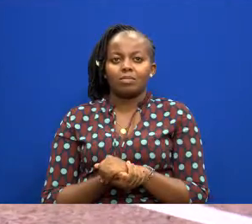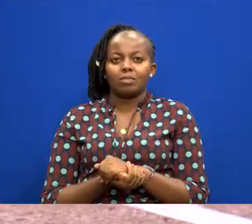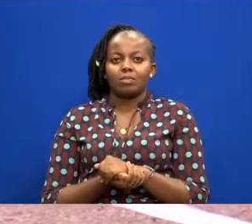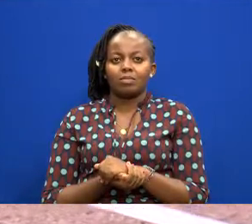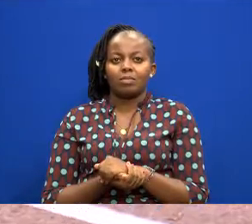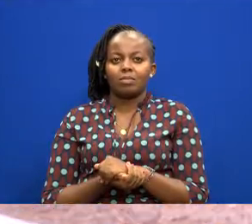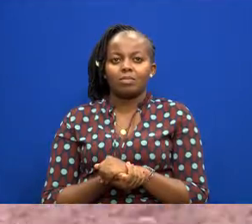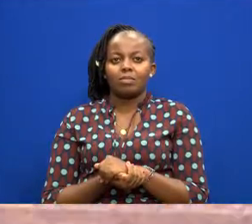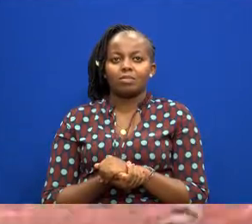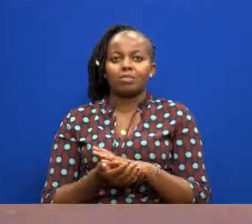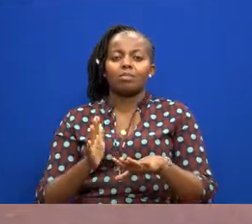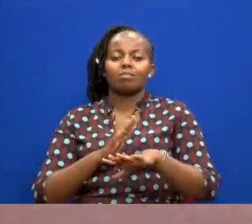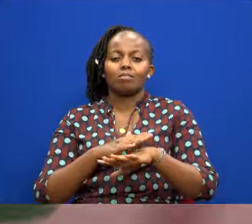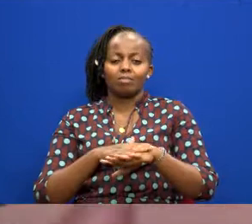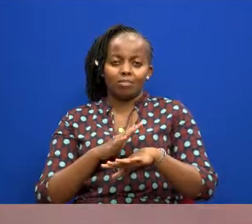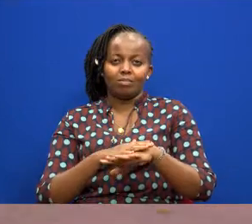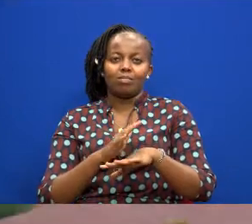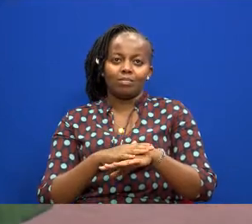Safi.